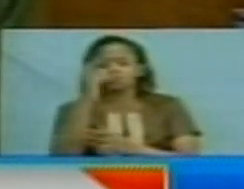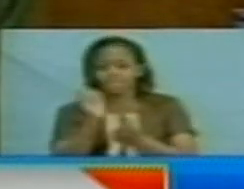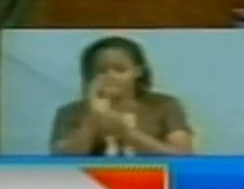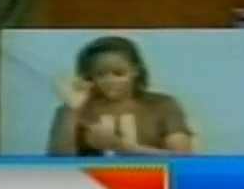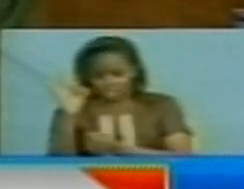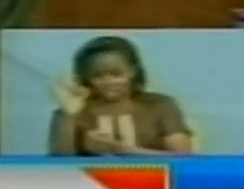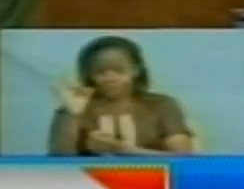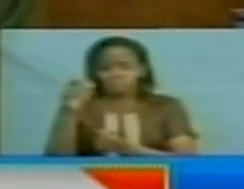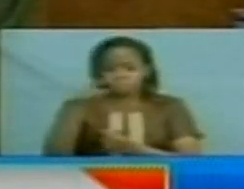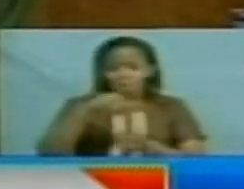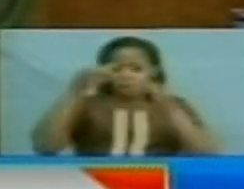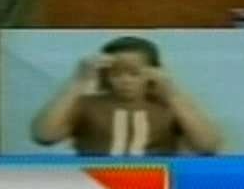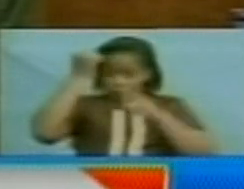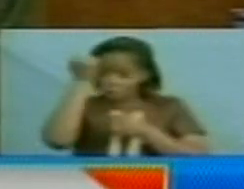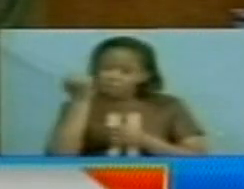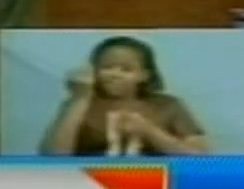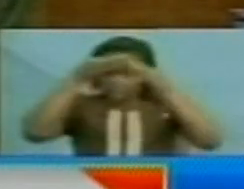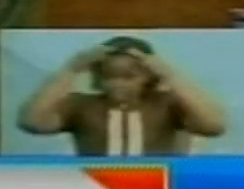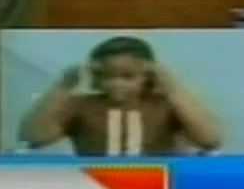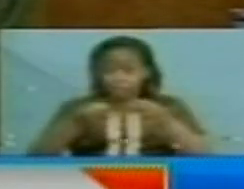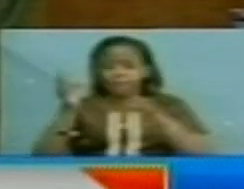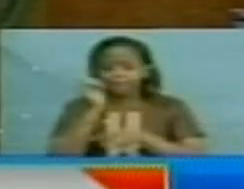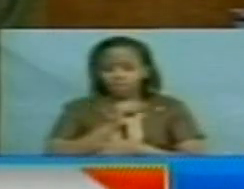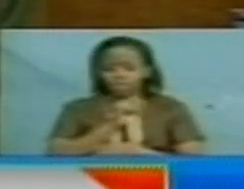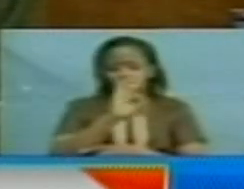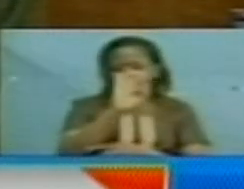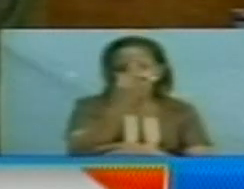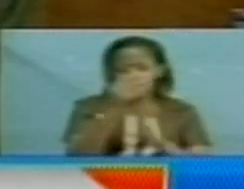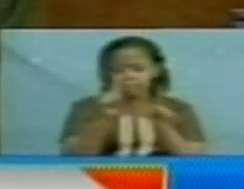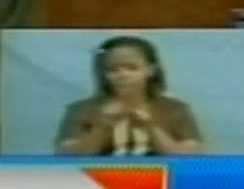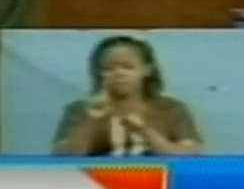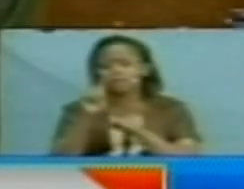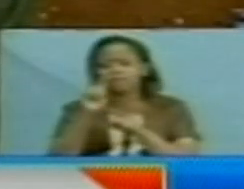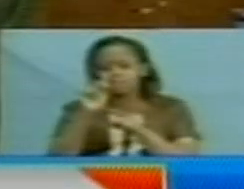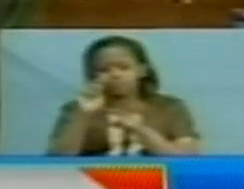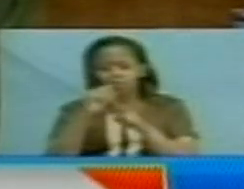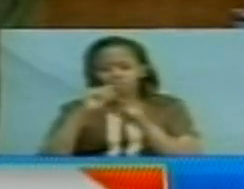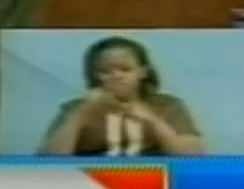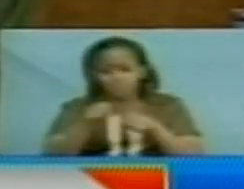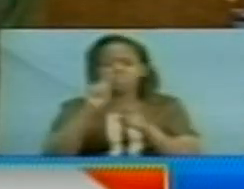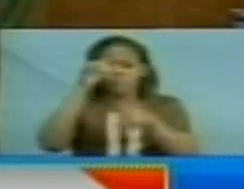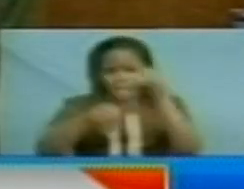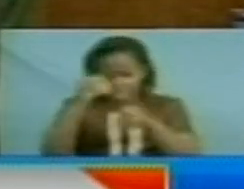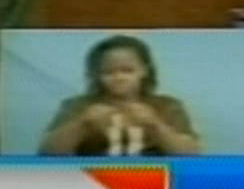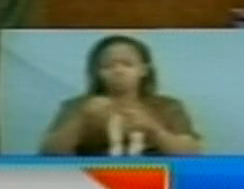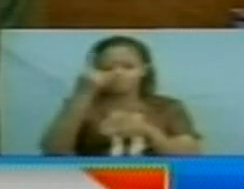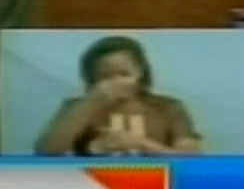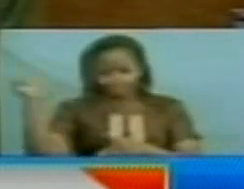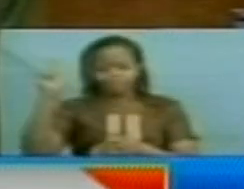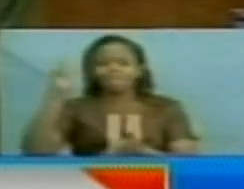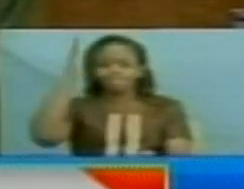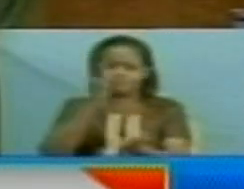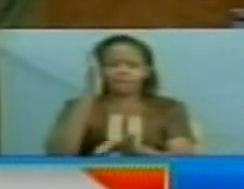decision of the court that the third and fourth respondents were validly elected. As to